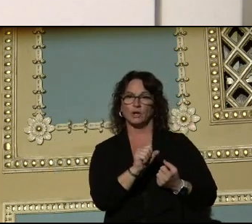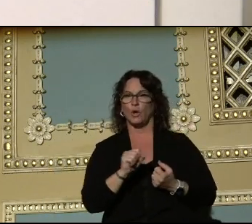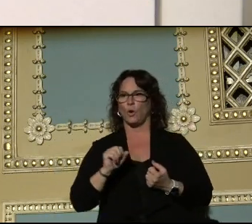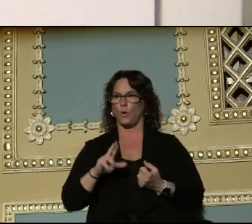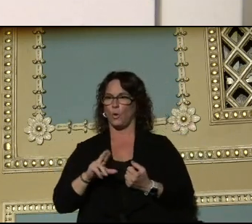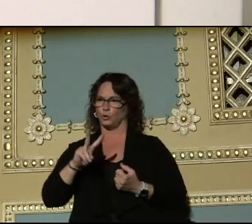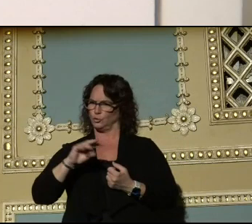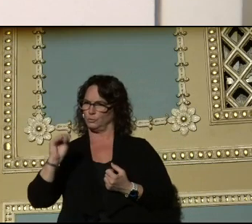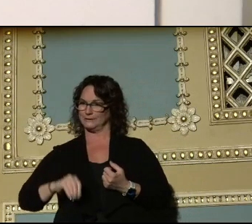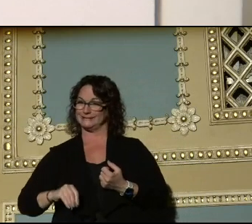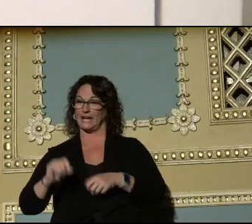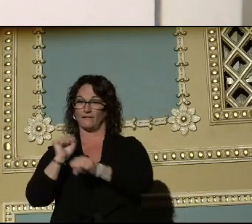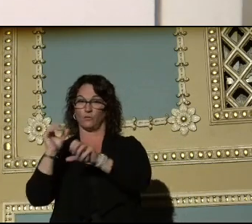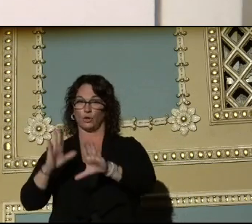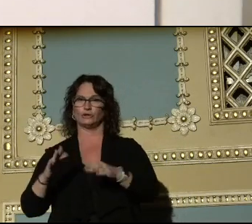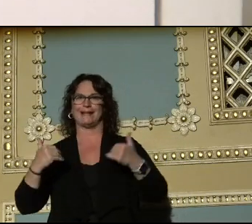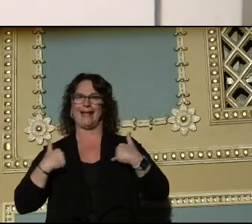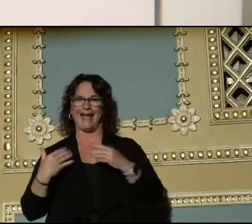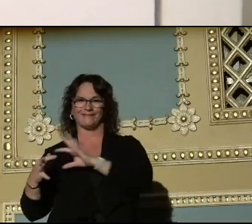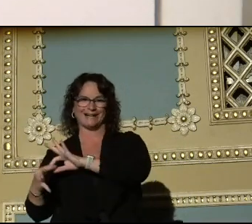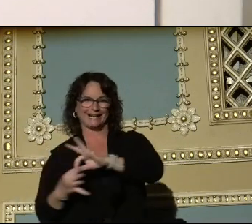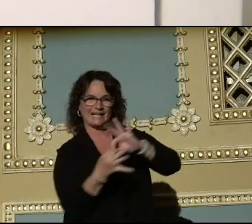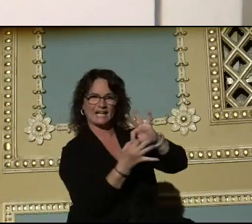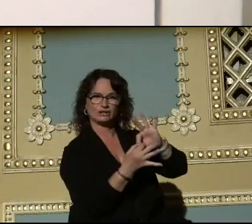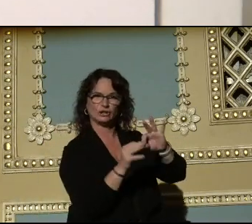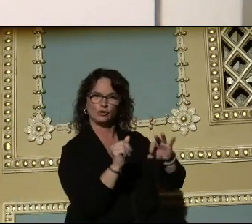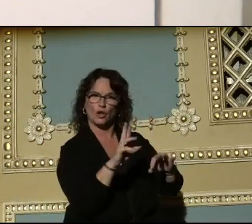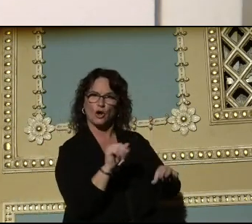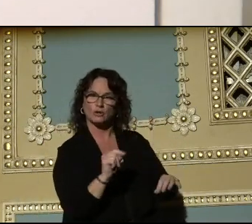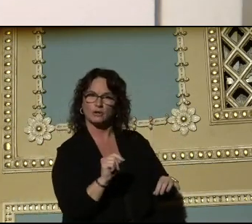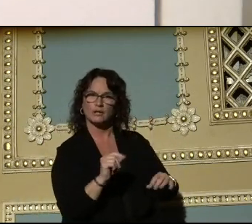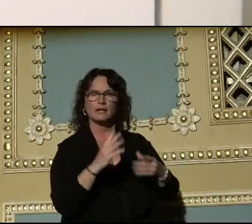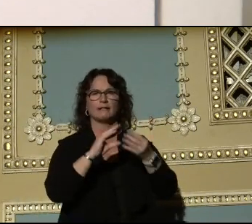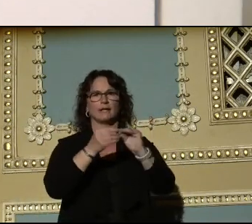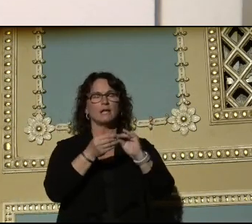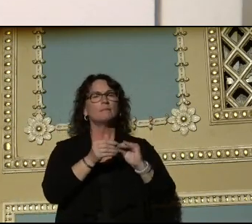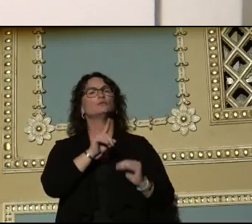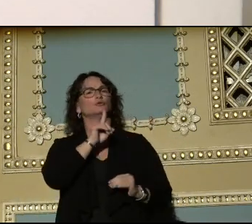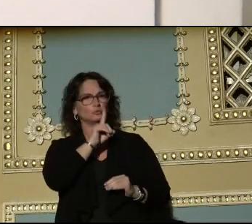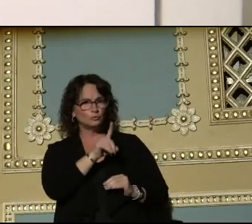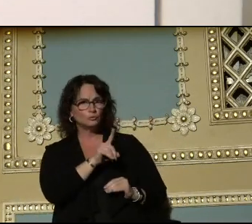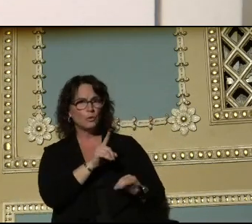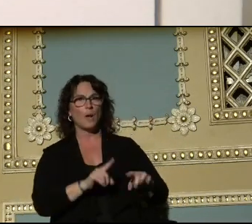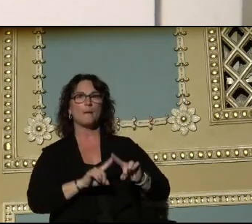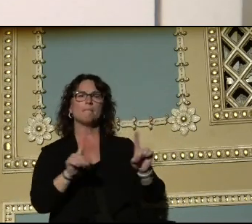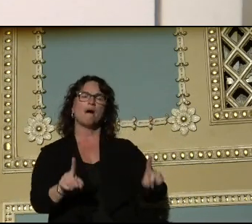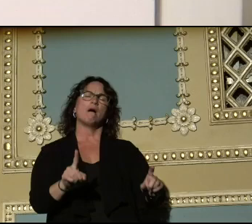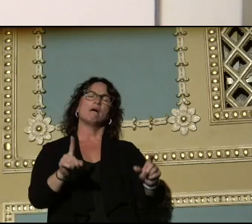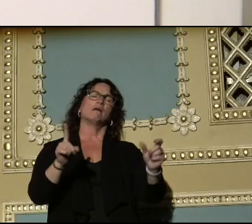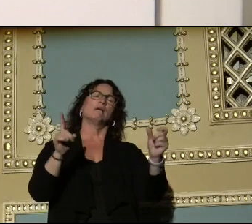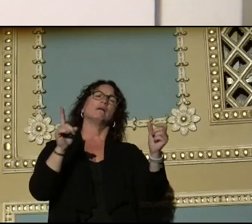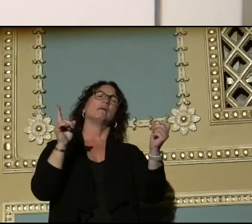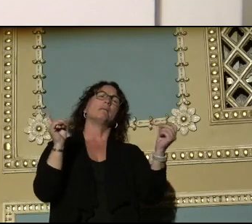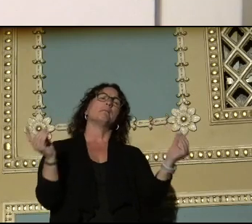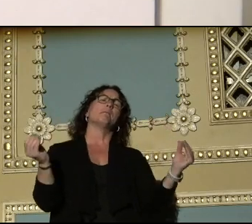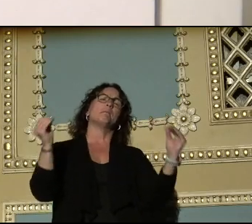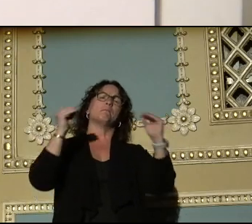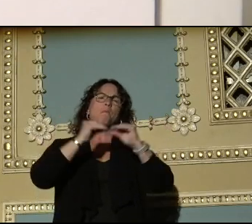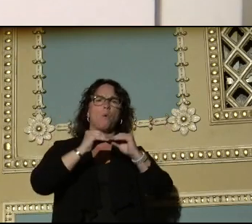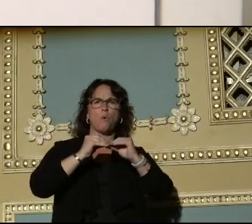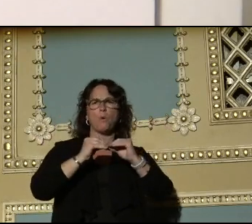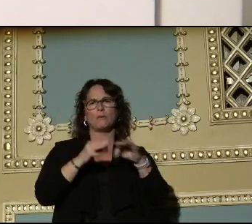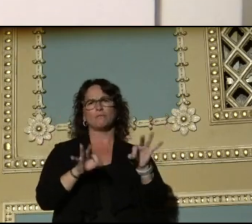St. Cloud have a connection to art. Those numbers are indeed true, but there are so much more than that, as I'm learning this